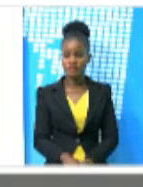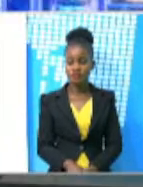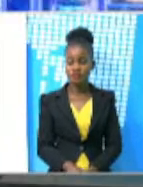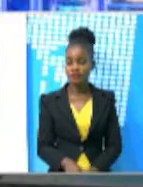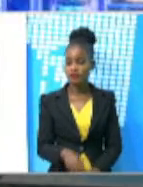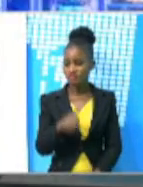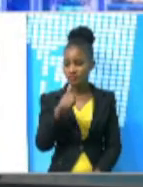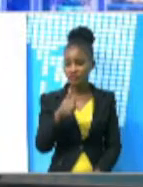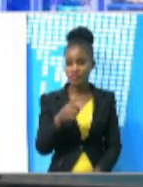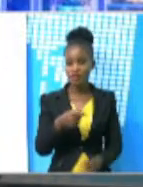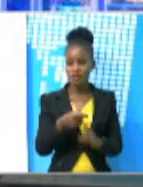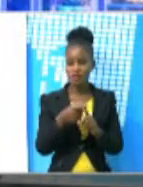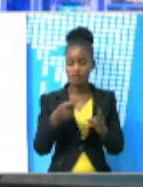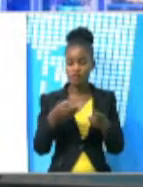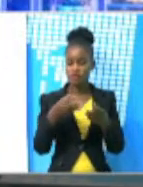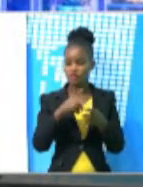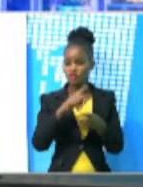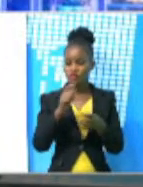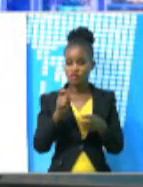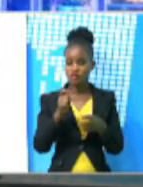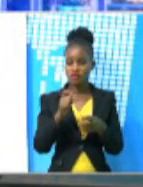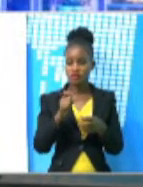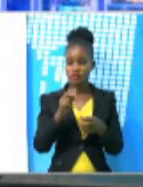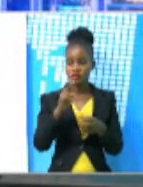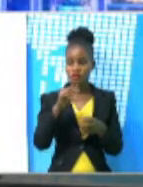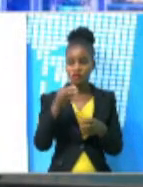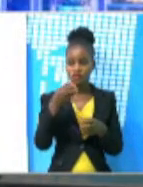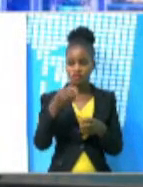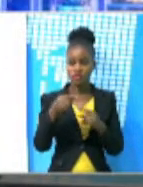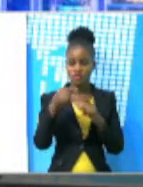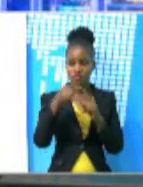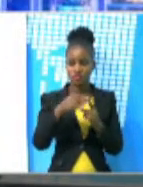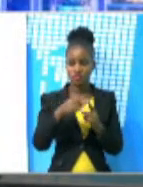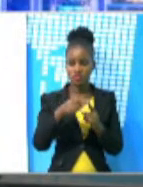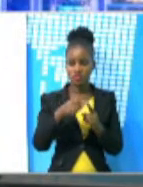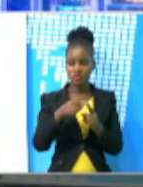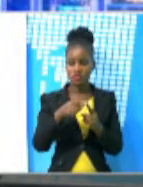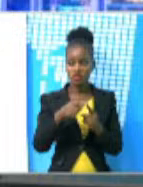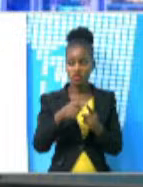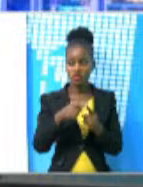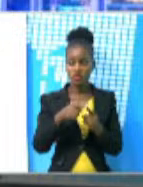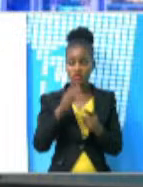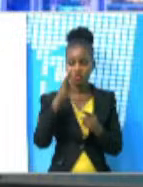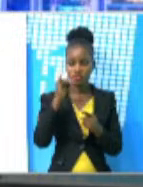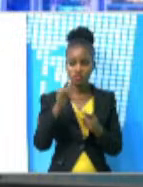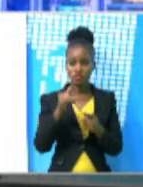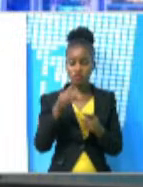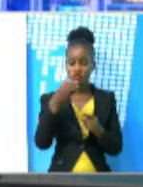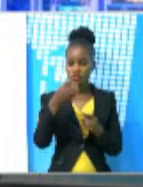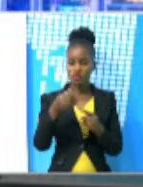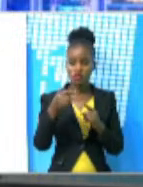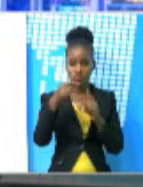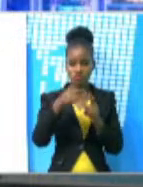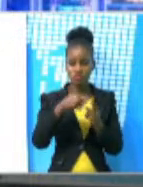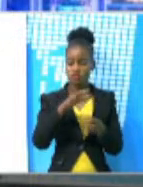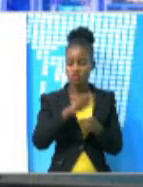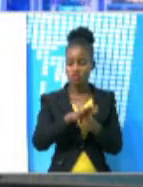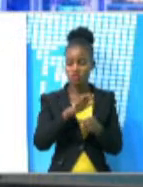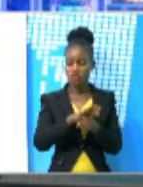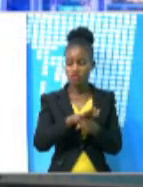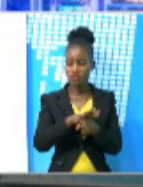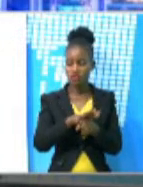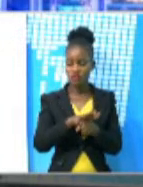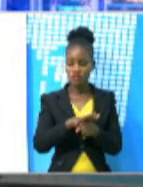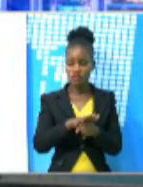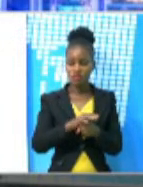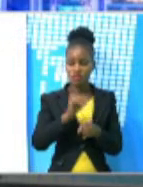Well, quite frankly, any project of such a magnitude, SG has to be carried out. The environmental social impact assessment has